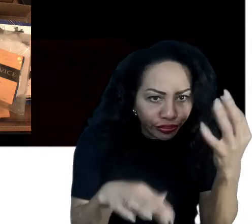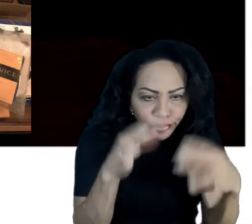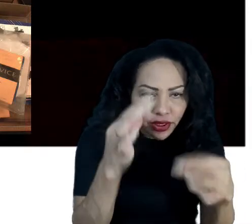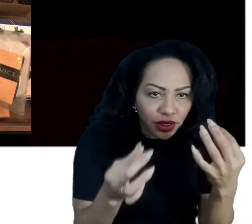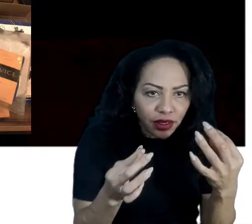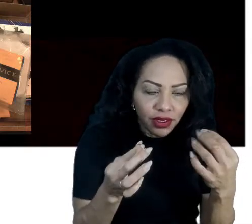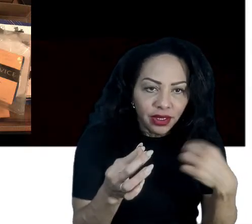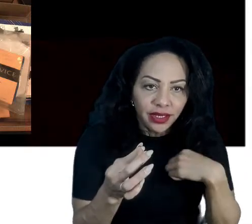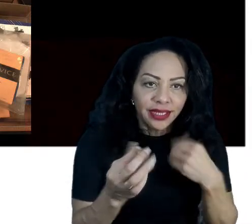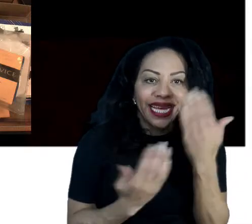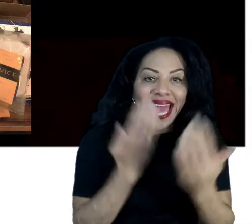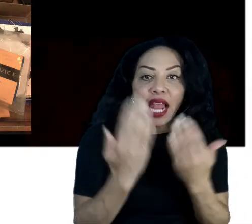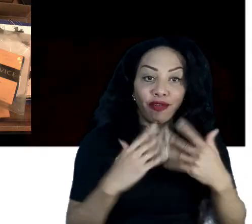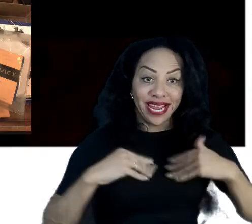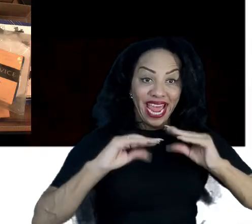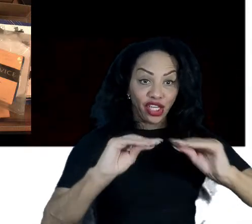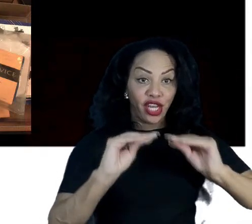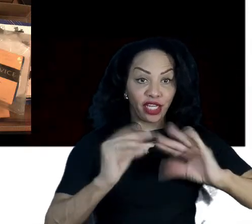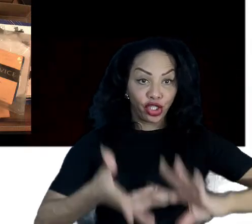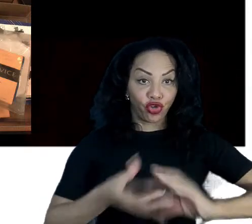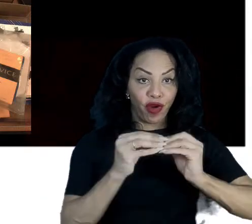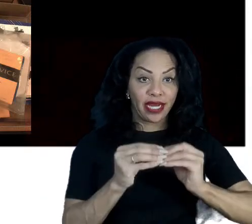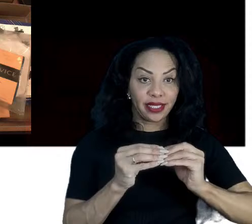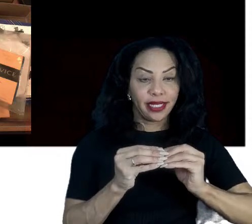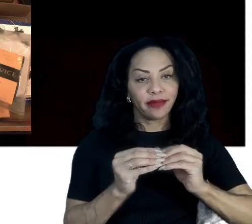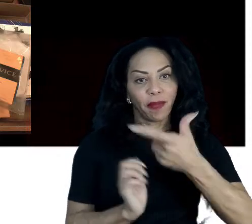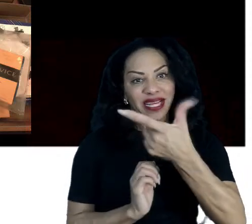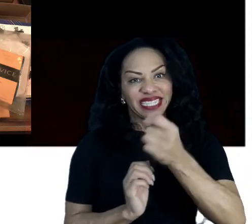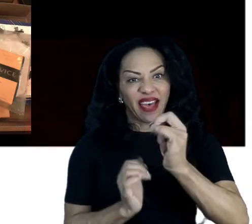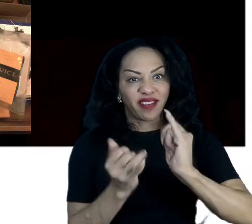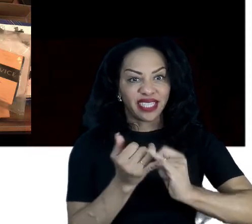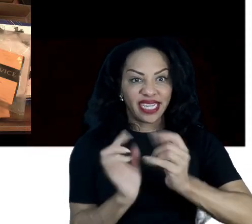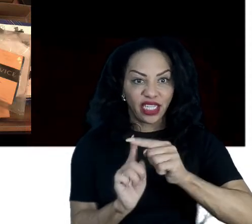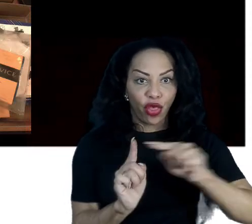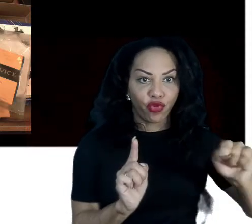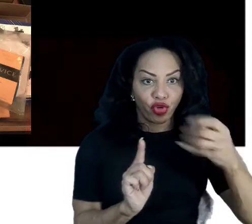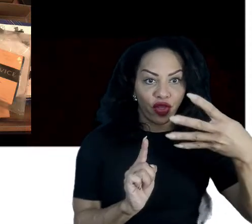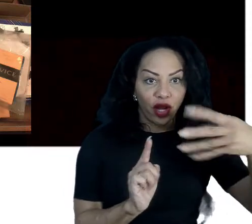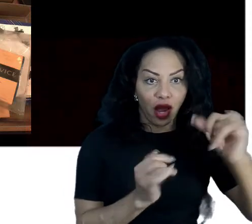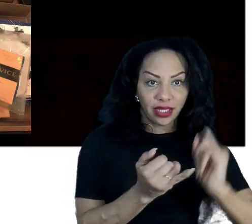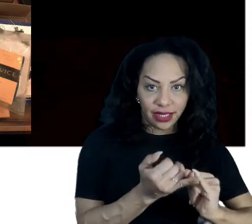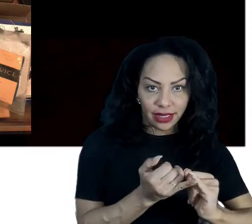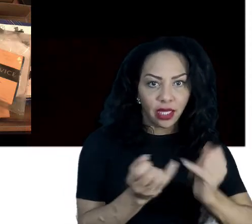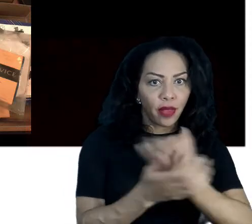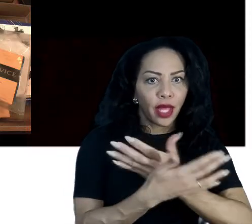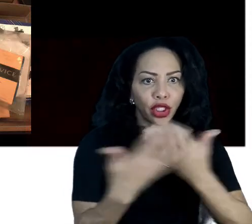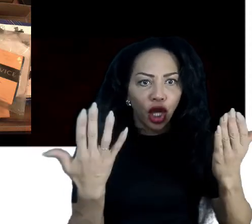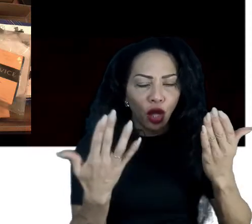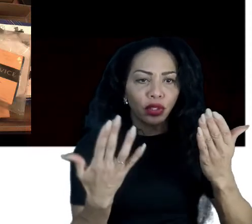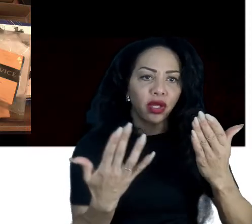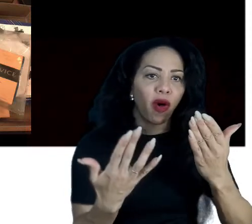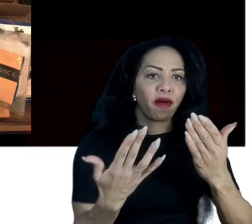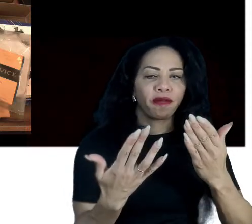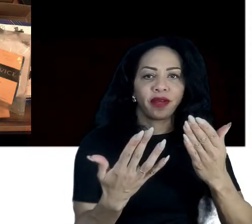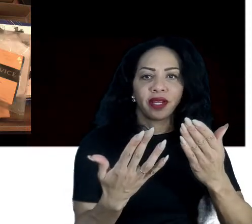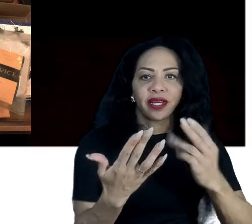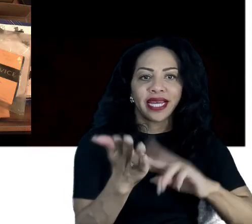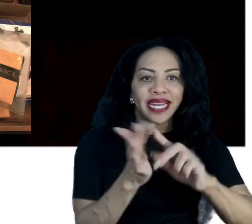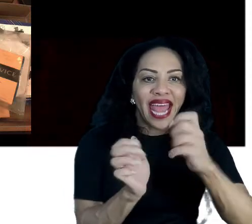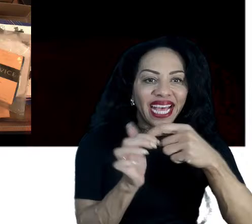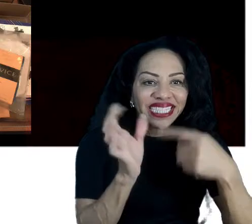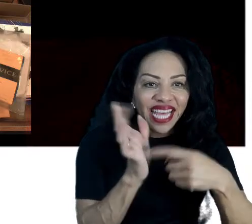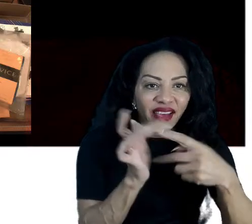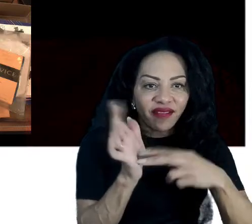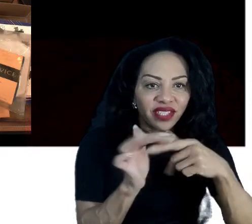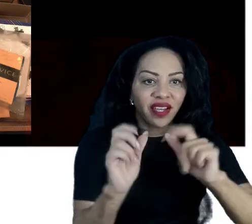80s and 90s at Arnolfini. There's also boxes and boxes of unlabelled photographs and negatives and slides. So